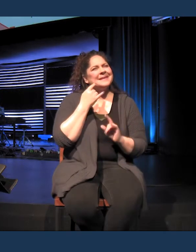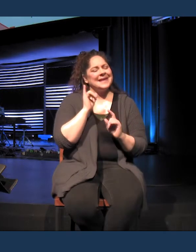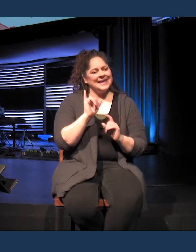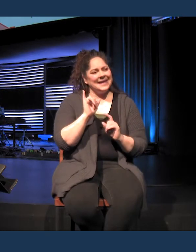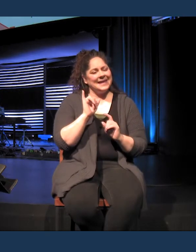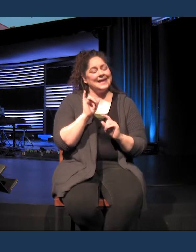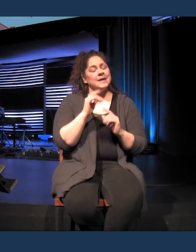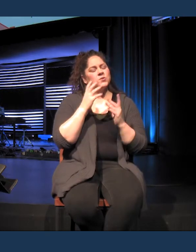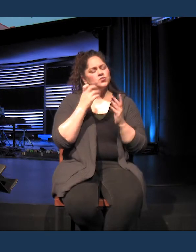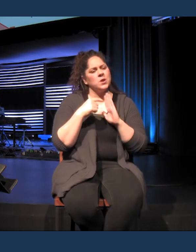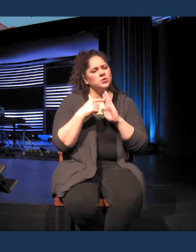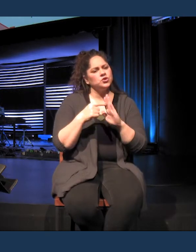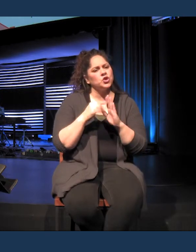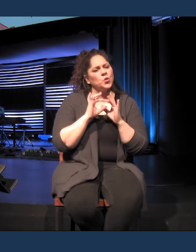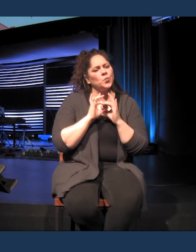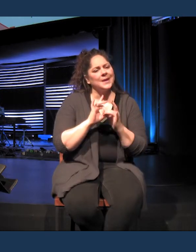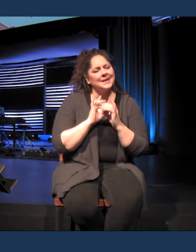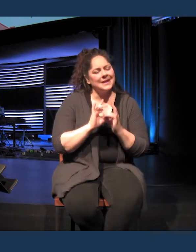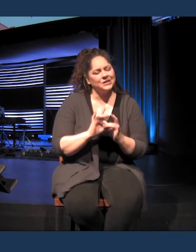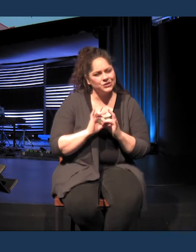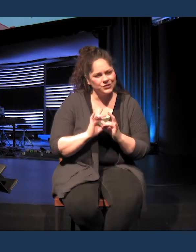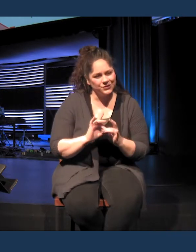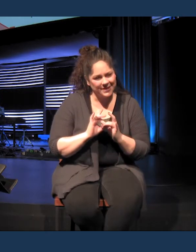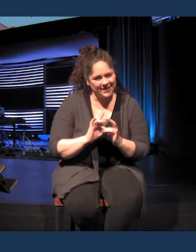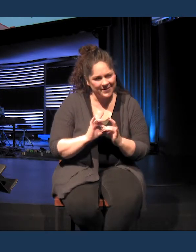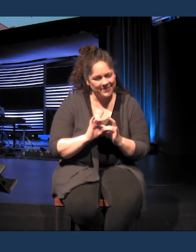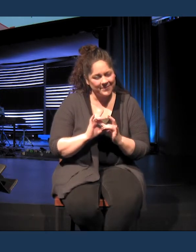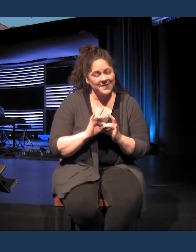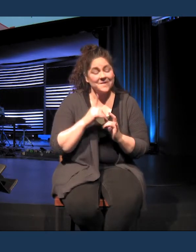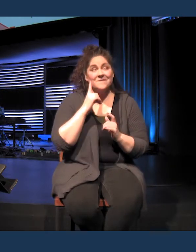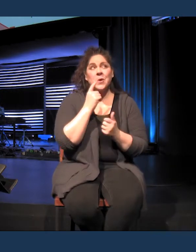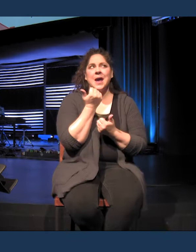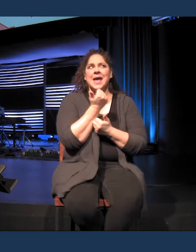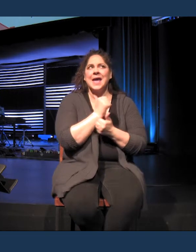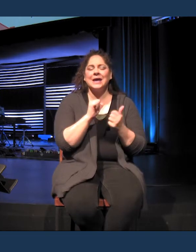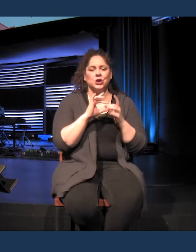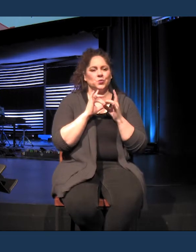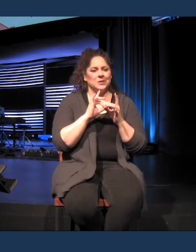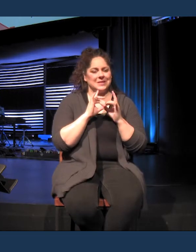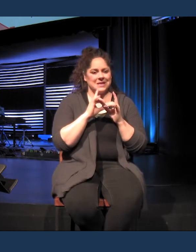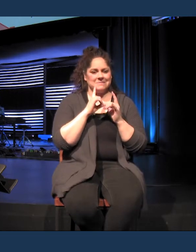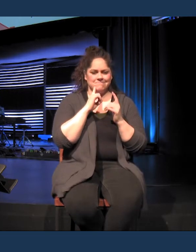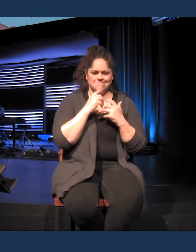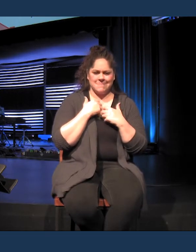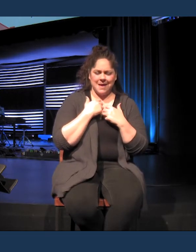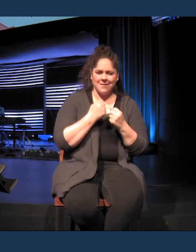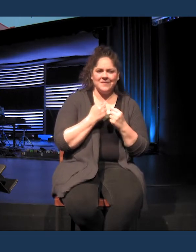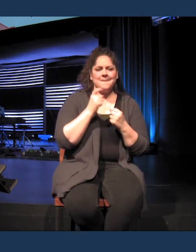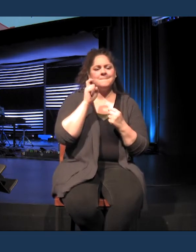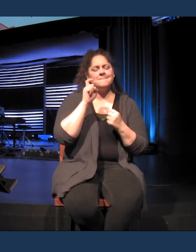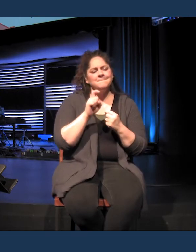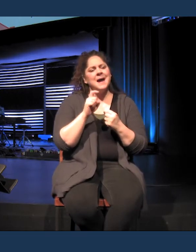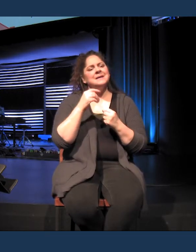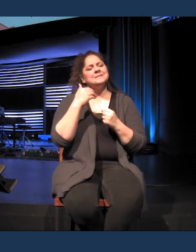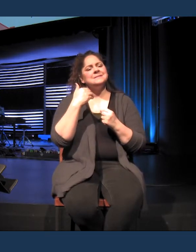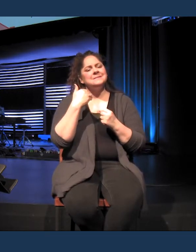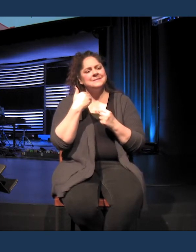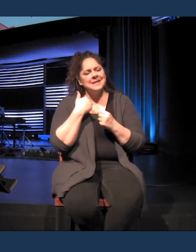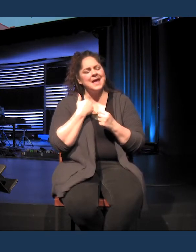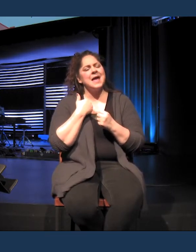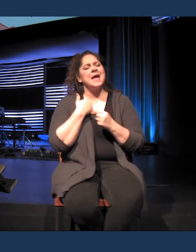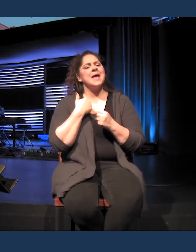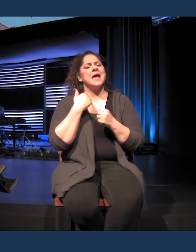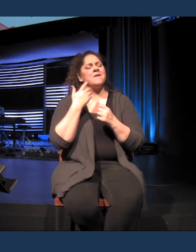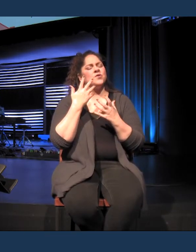to a relationship. And for any relationship to be healthy, there must be a compelling desire